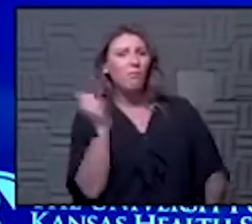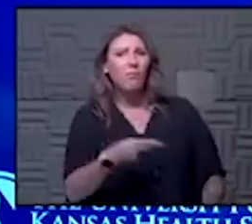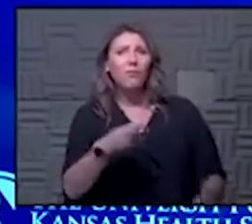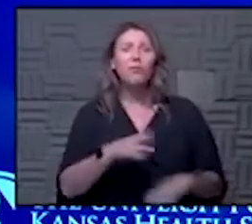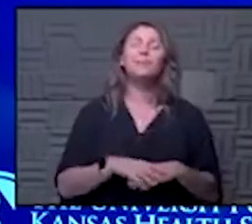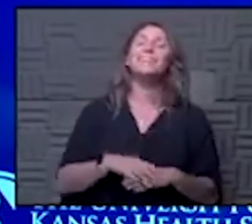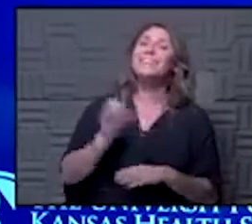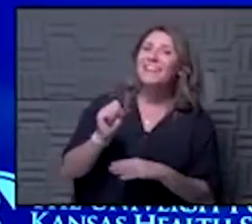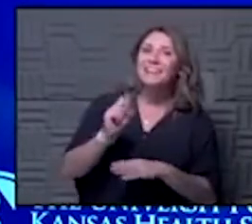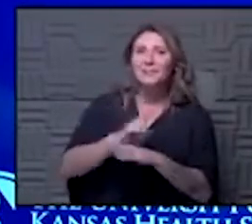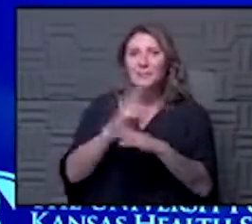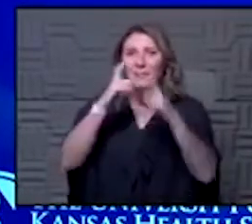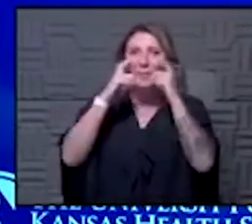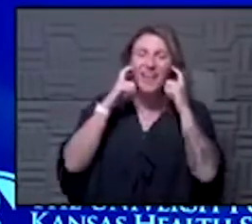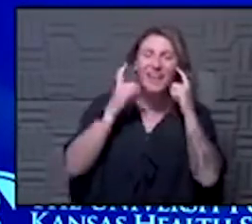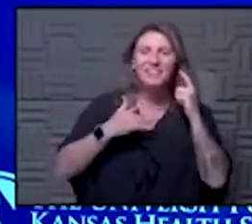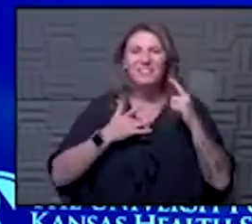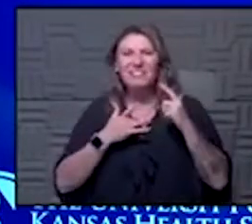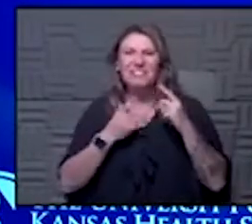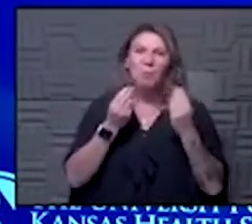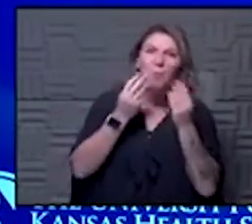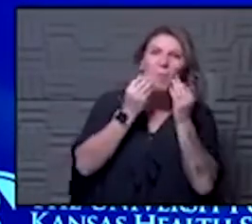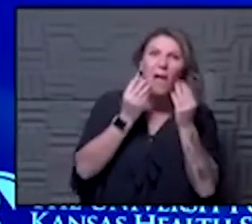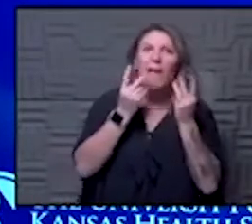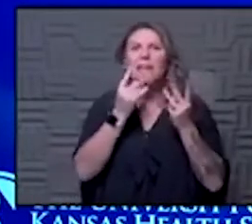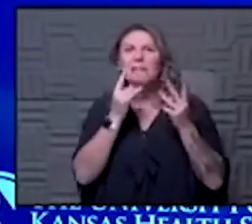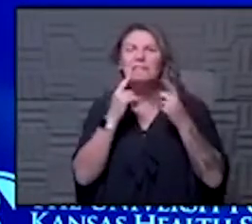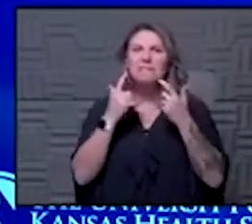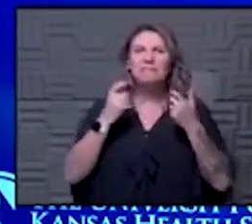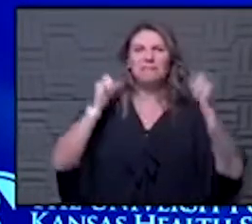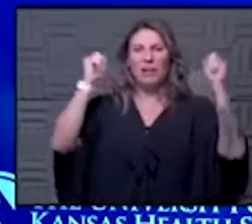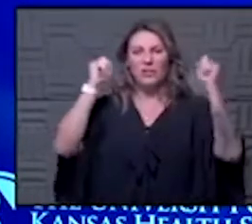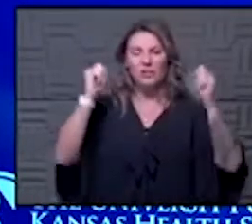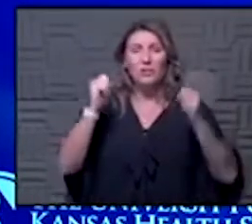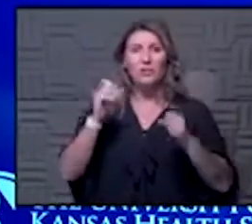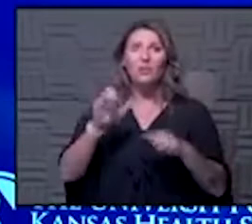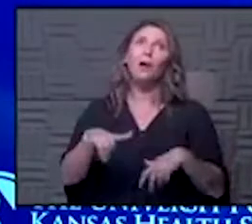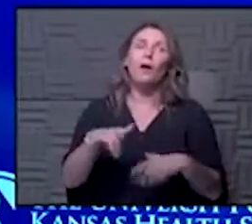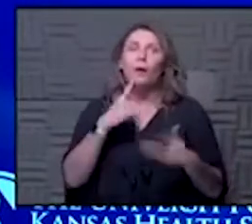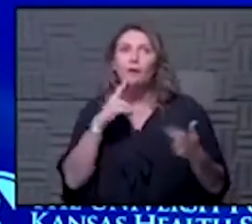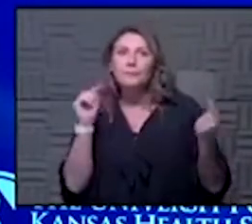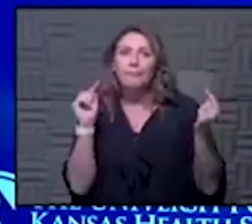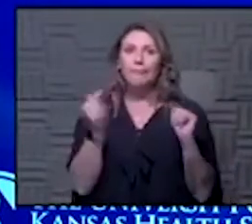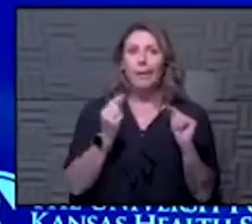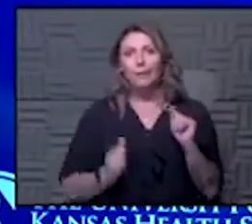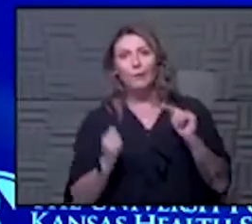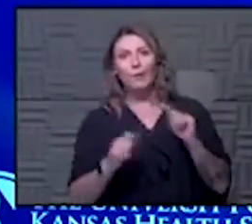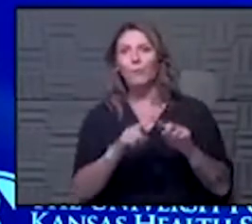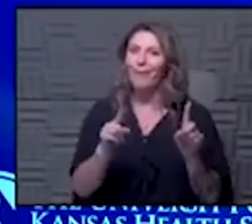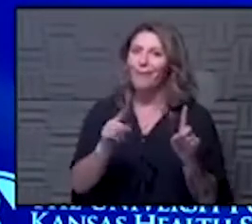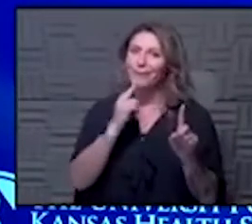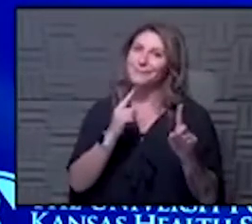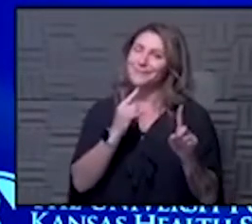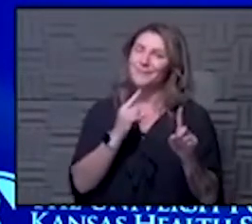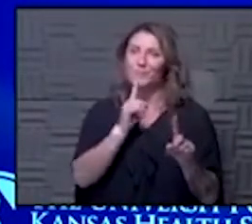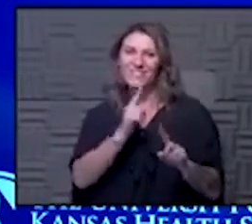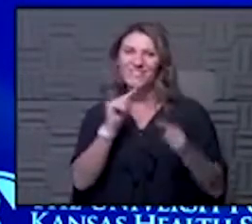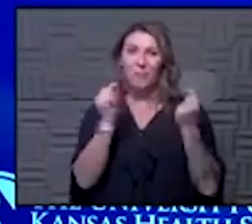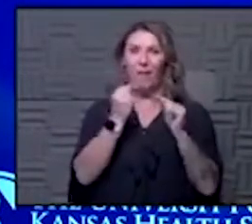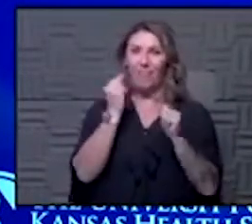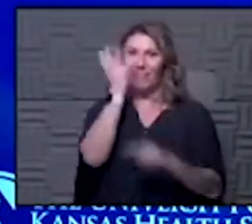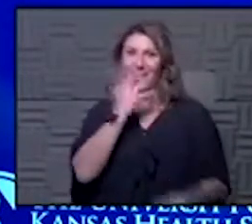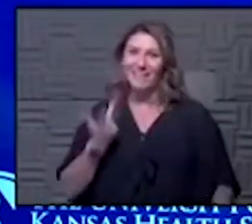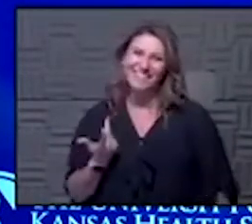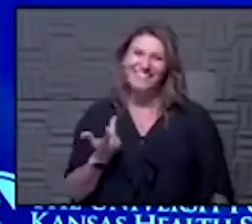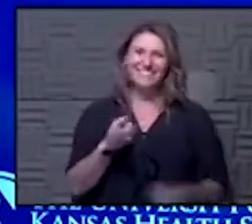my face feels all funny it's and then it gets a little wet and you try to exercise then it's a pain I'd say it's a pain in the rear but it's really not it's a pain in your face so that doesn't work